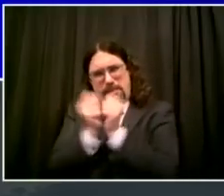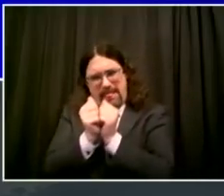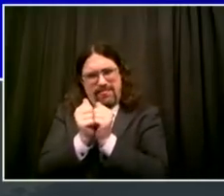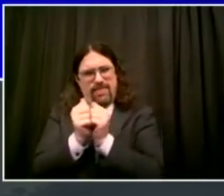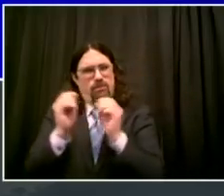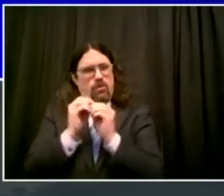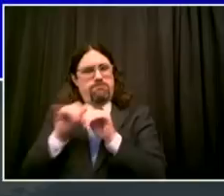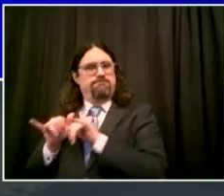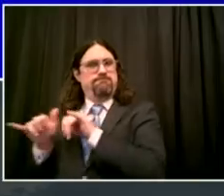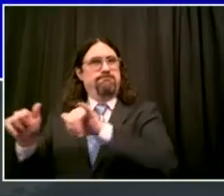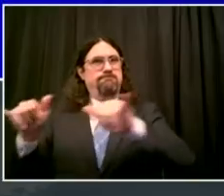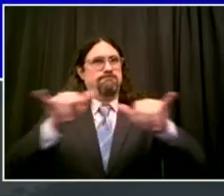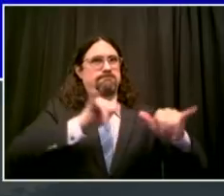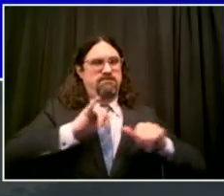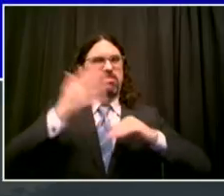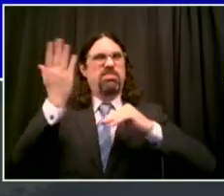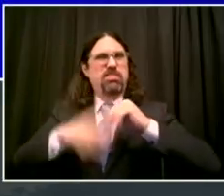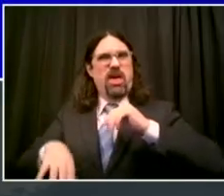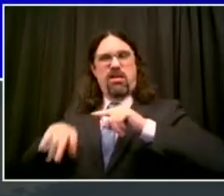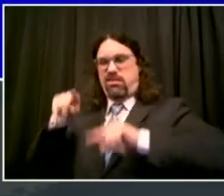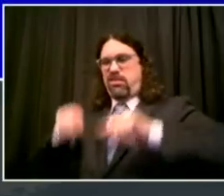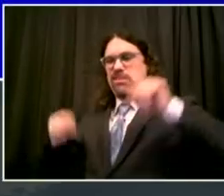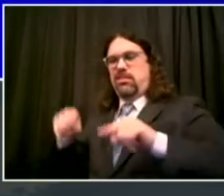Annabelle Palma to this team.